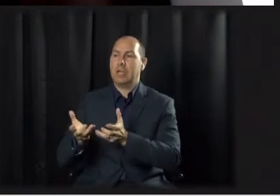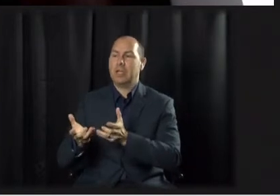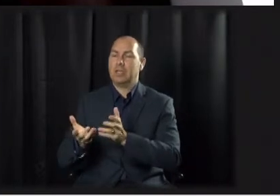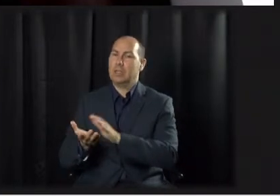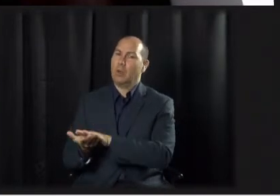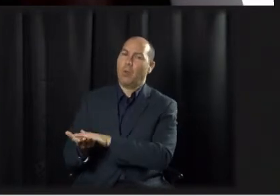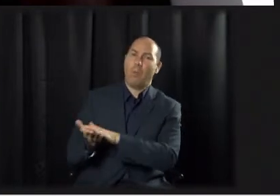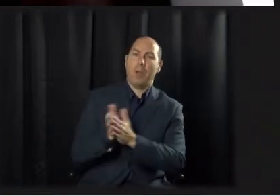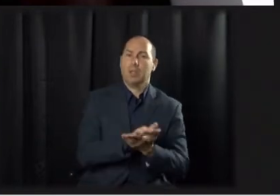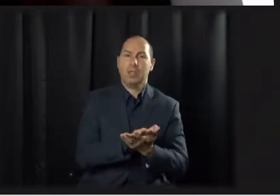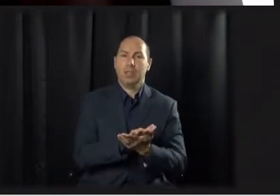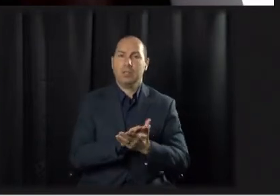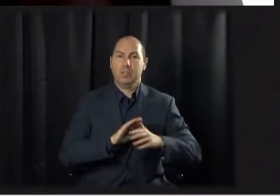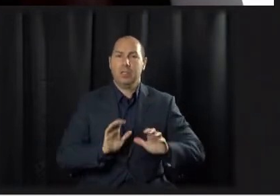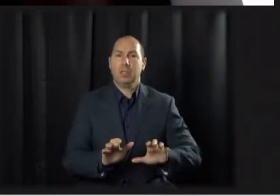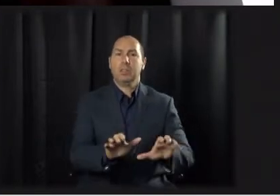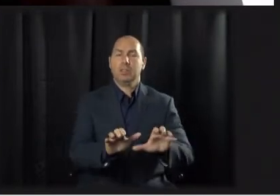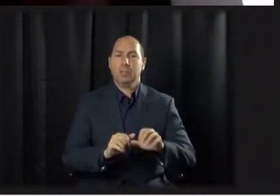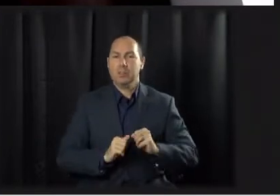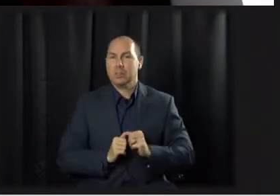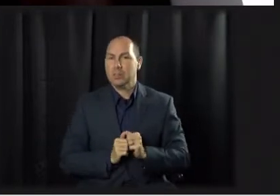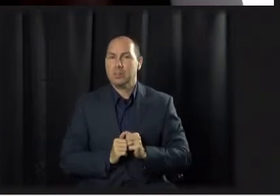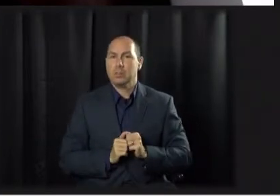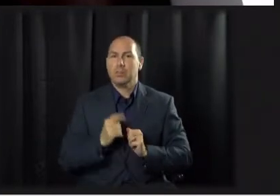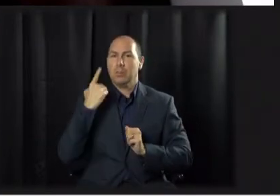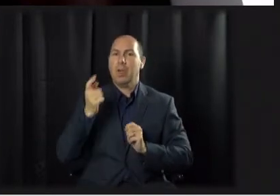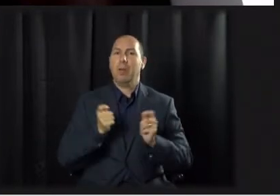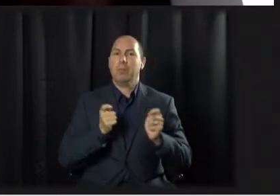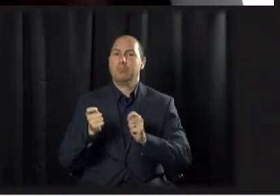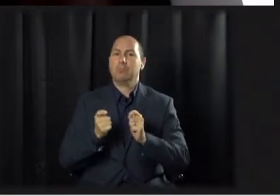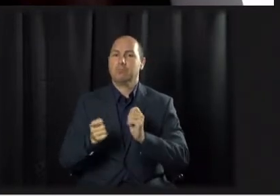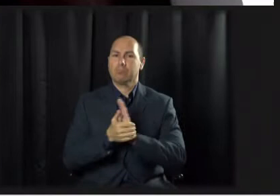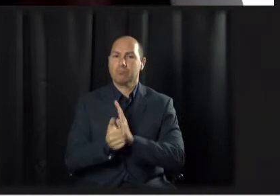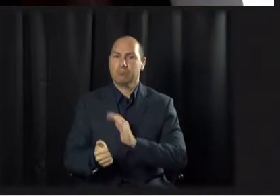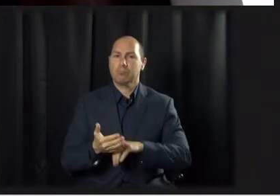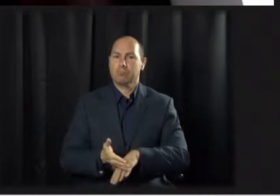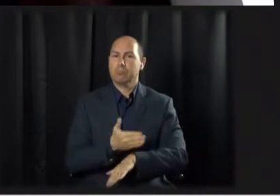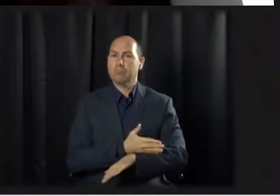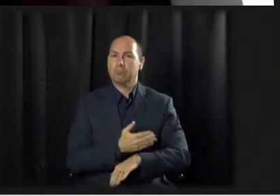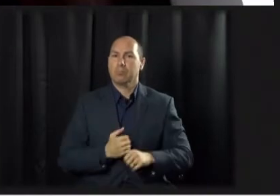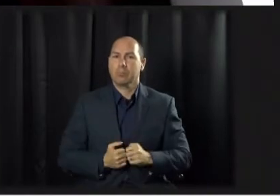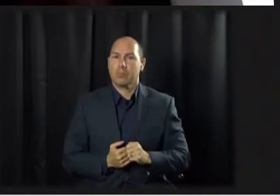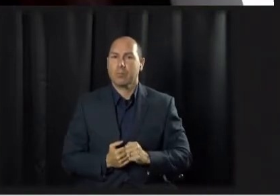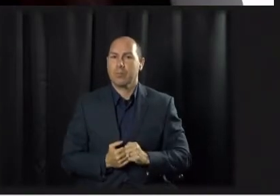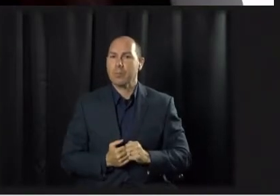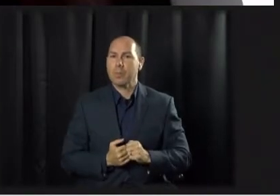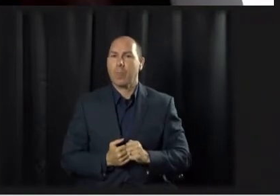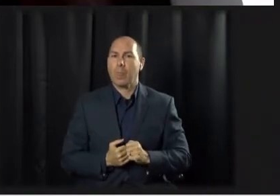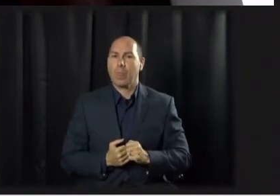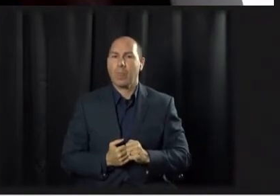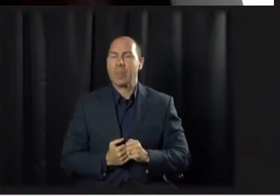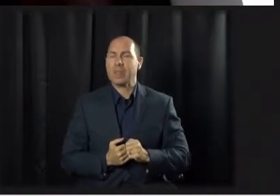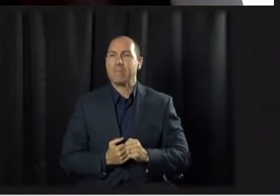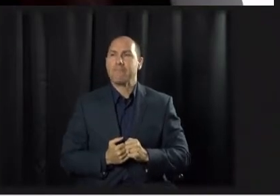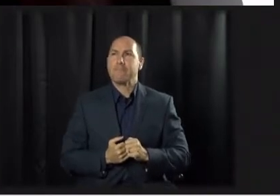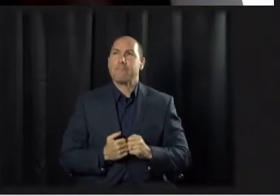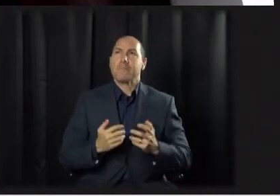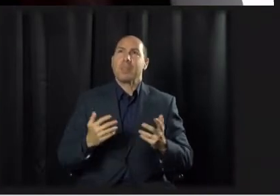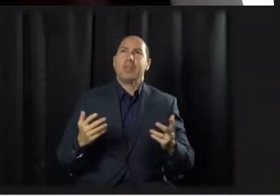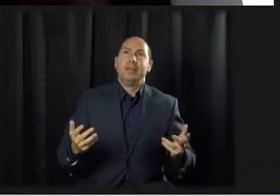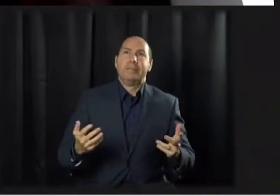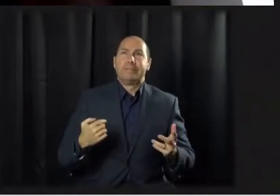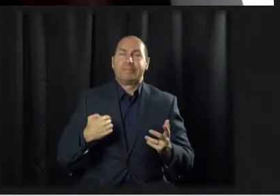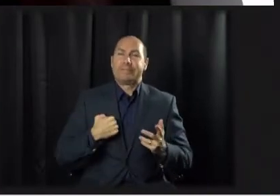efficiencies. As a long life educator, and first and foremost, I do apologize for not being with